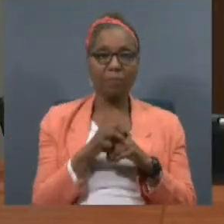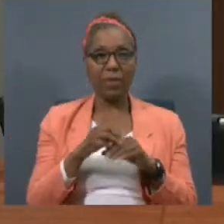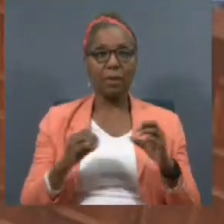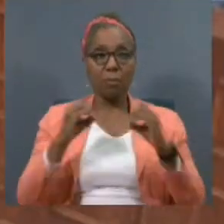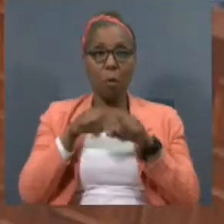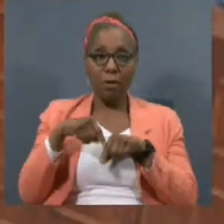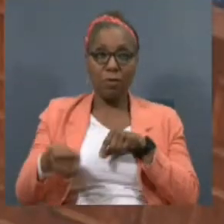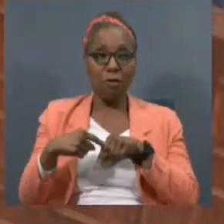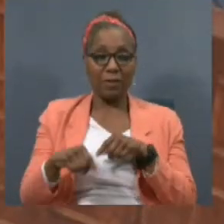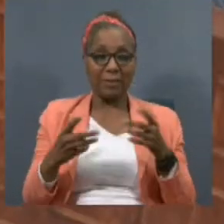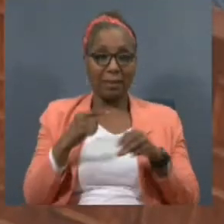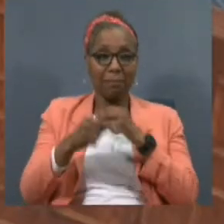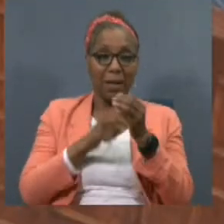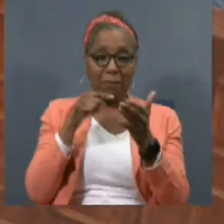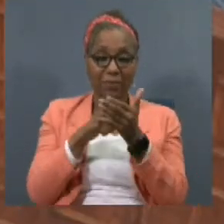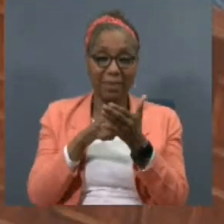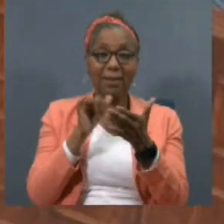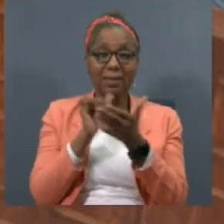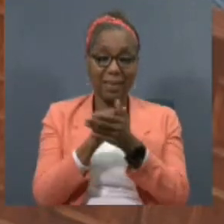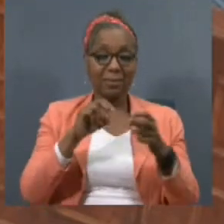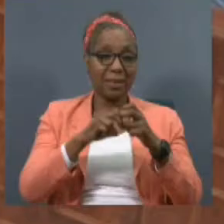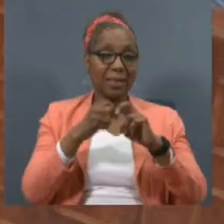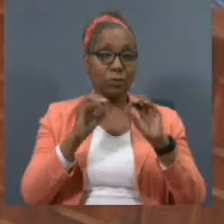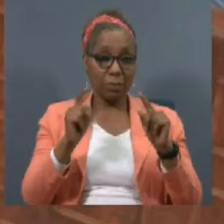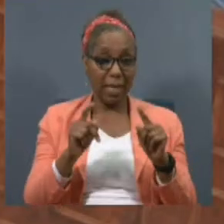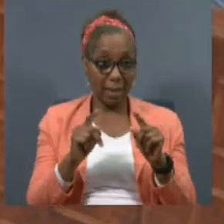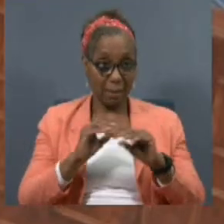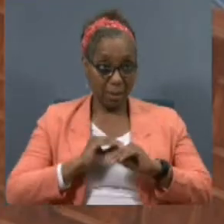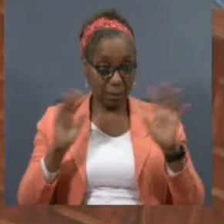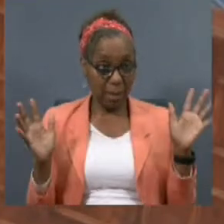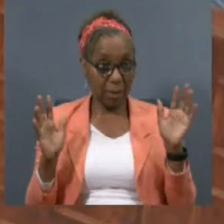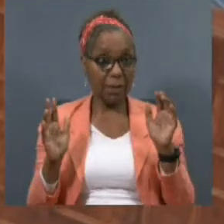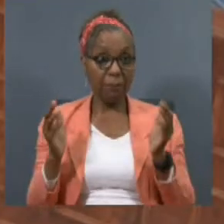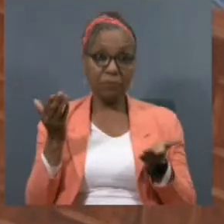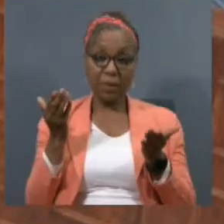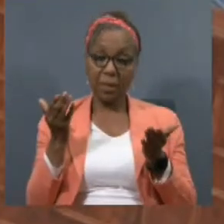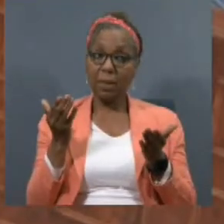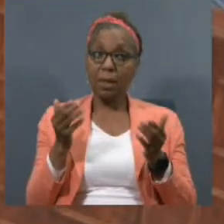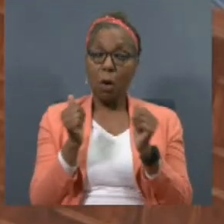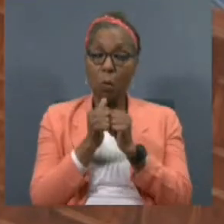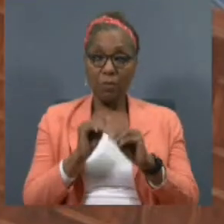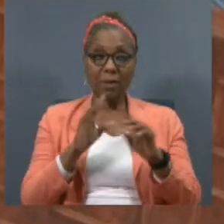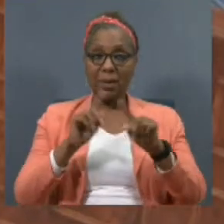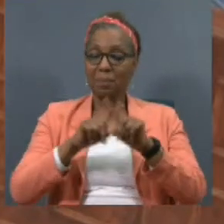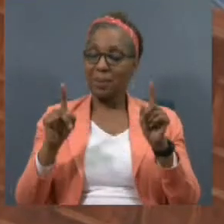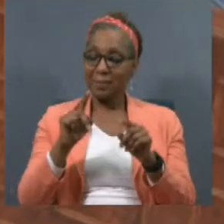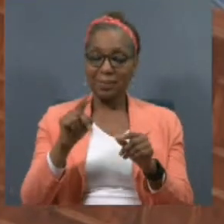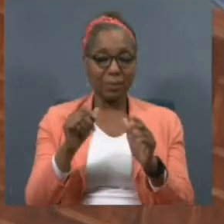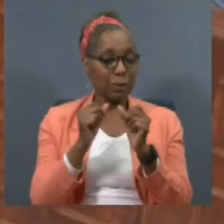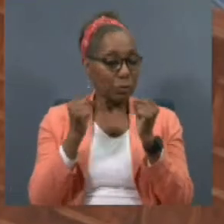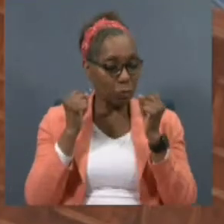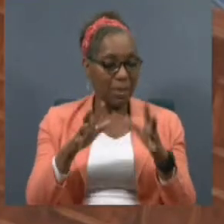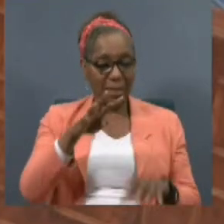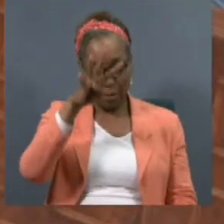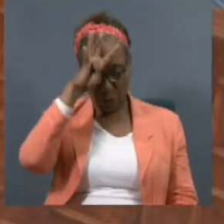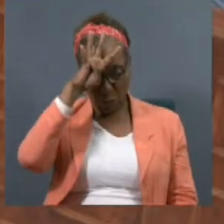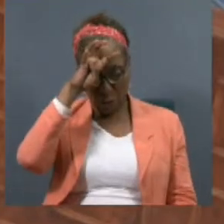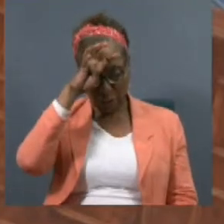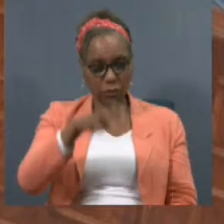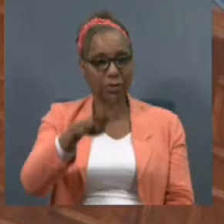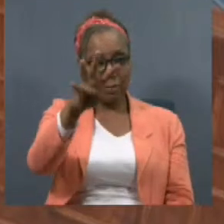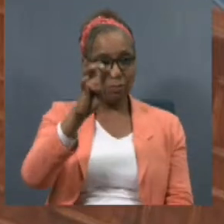know if that's the issue. So if we had clarity, we could probably roll, but there's too many questions.